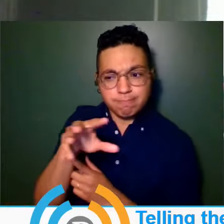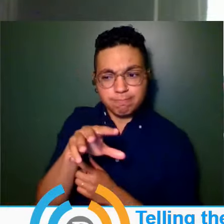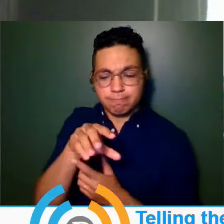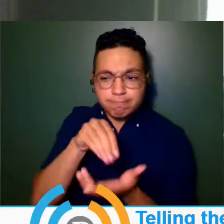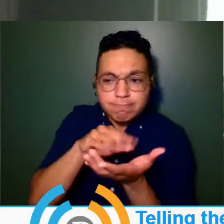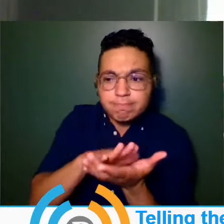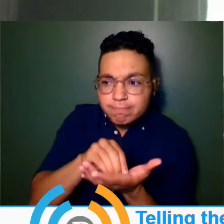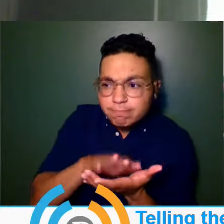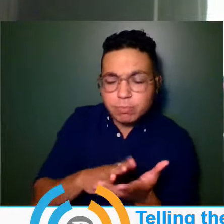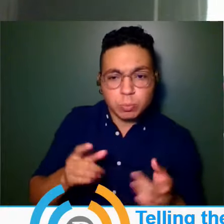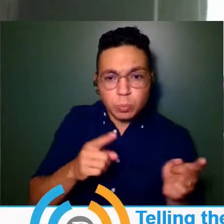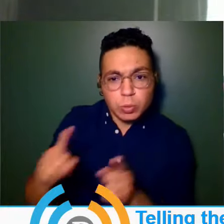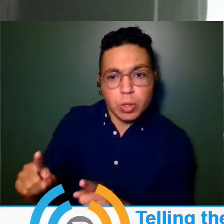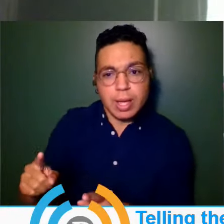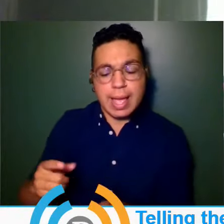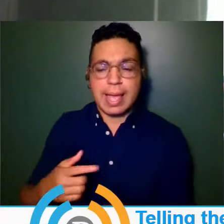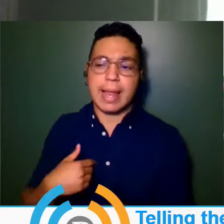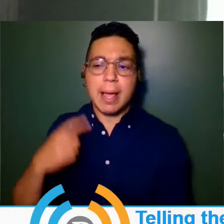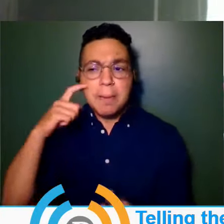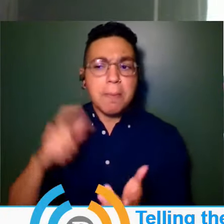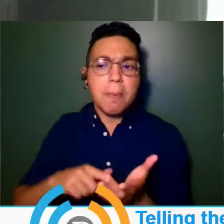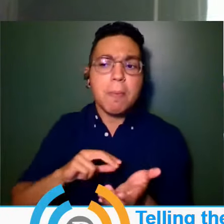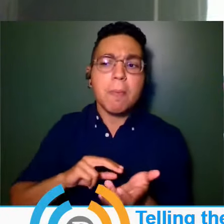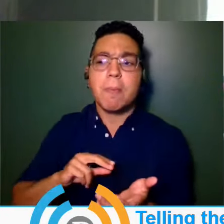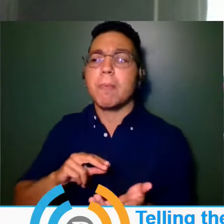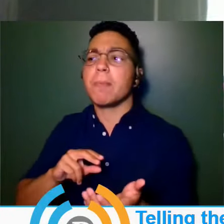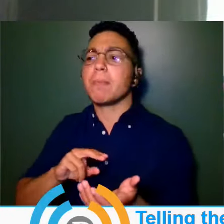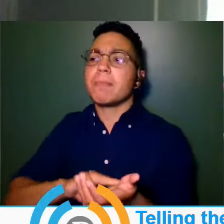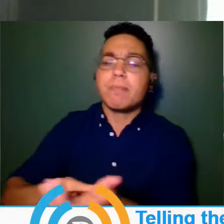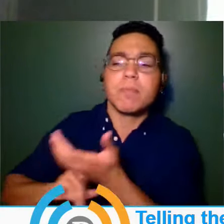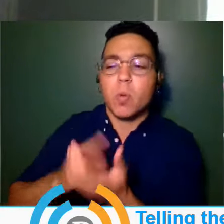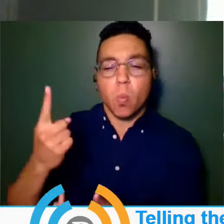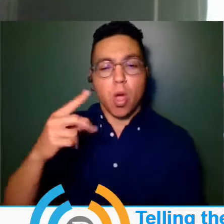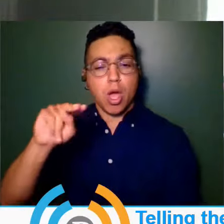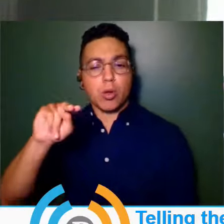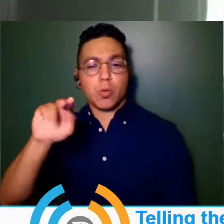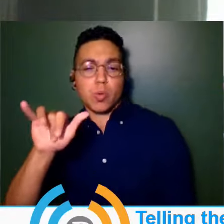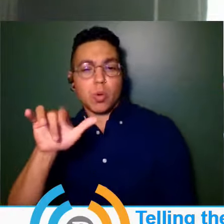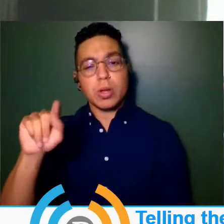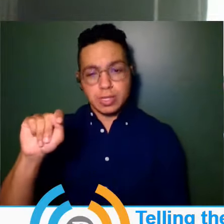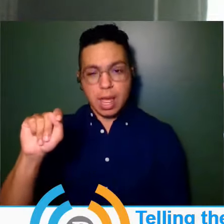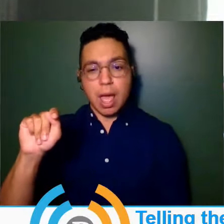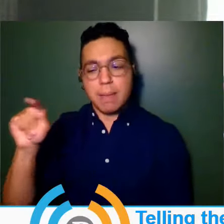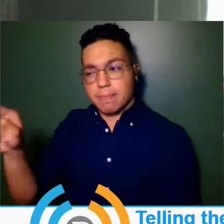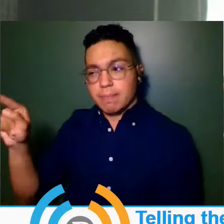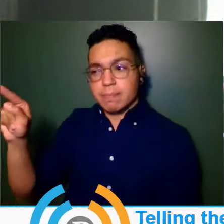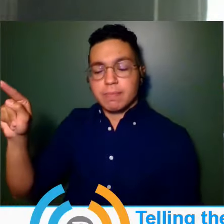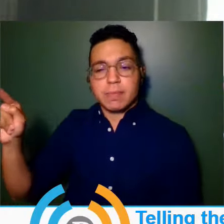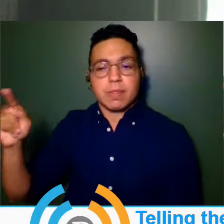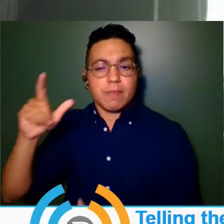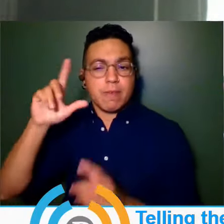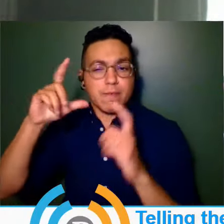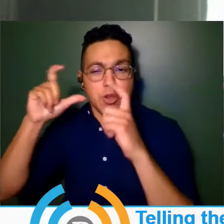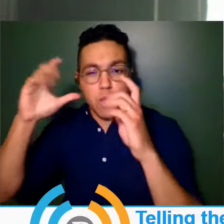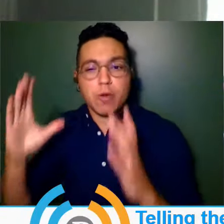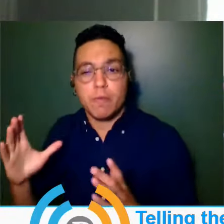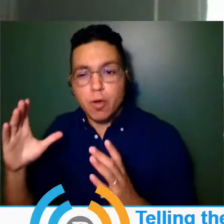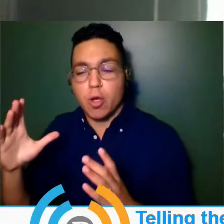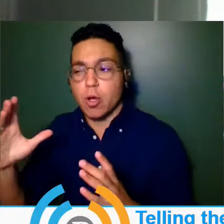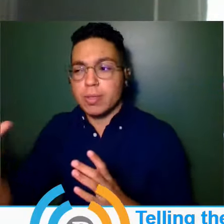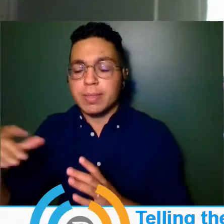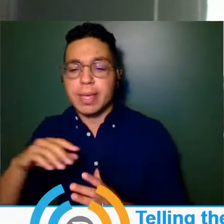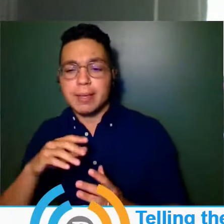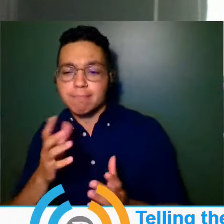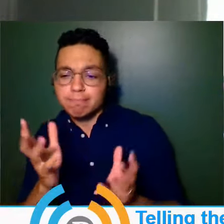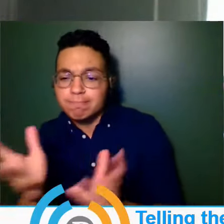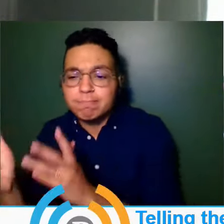I sort of got a read from the New York Times photographer, Washington Post, Reuters, Getty, just a bunch of people that I had been working with about